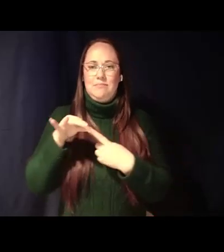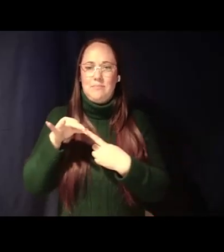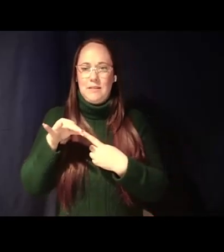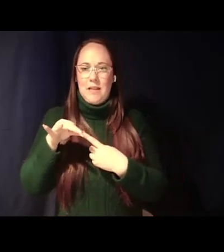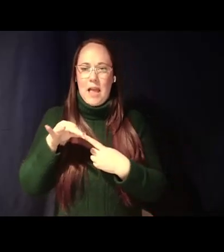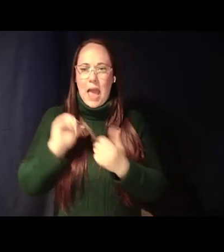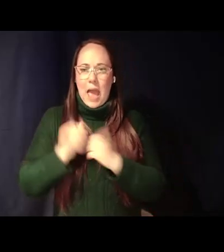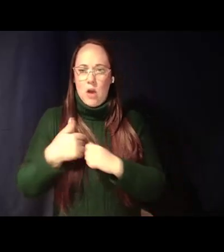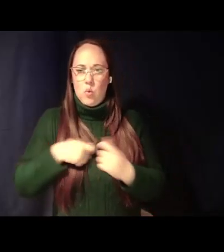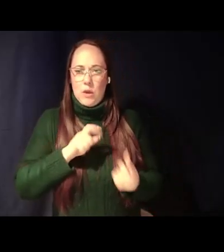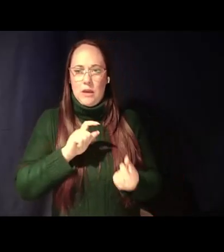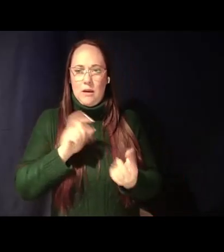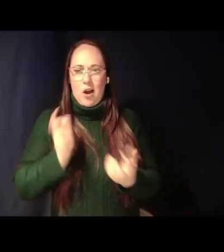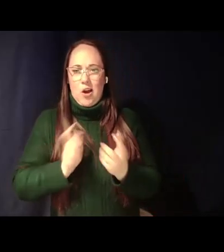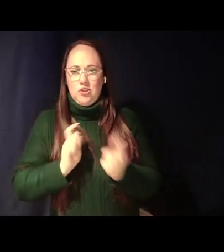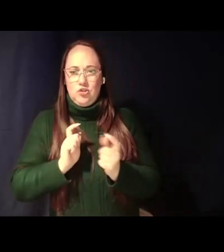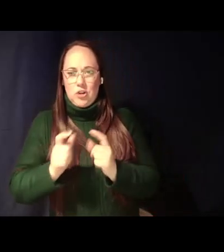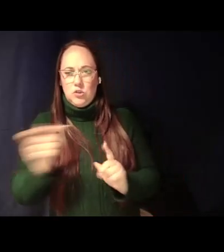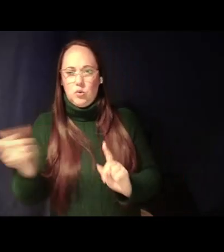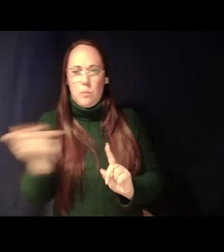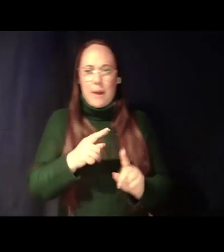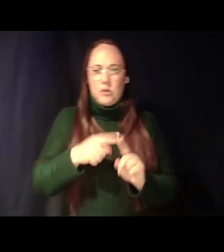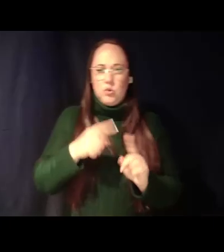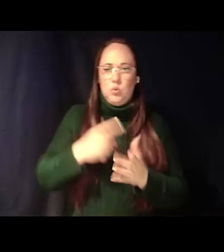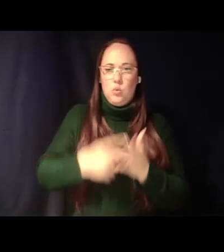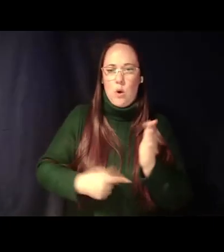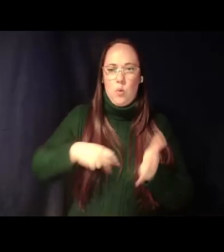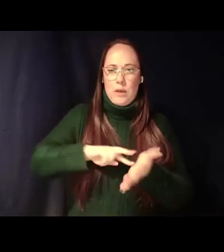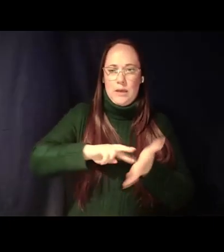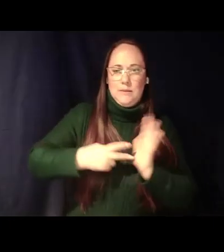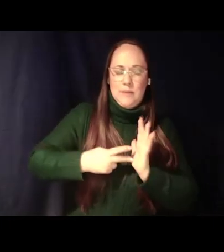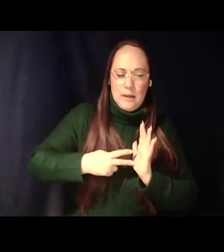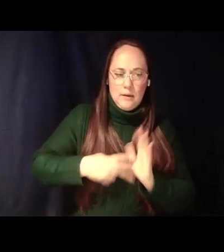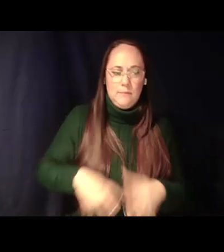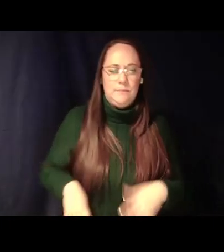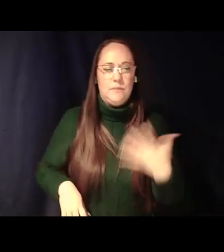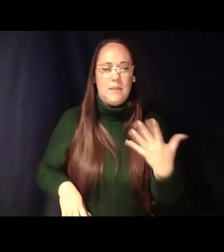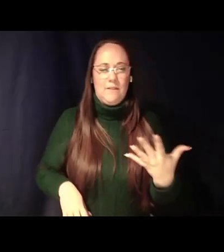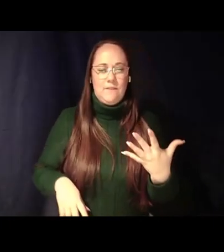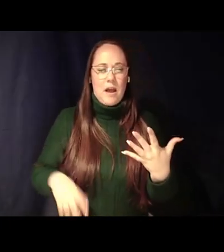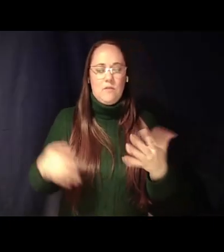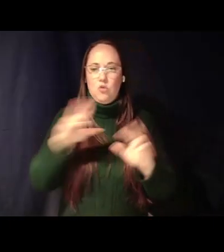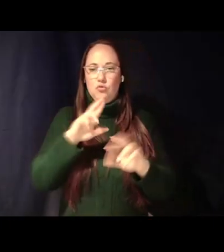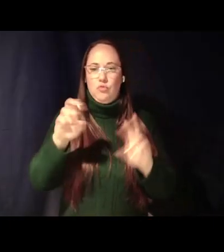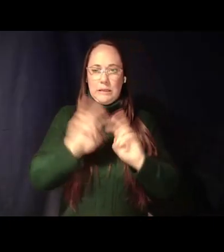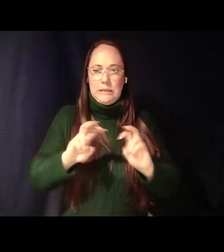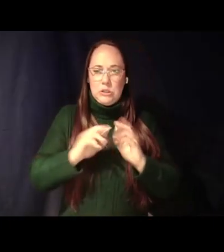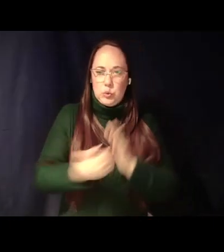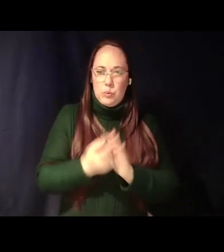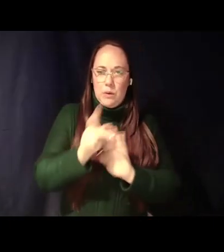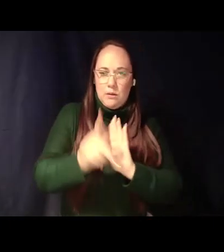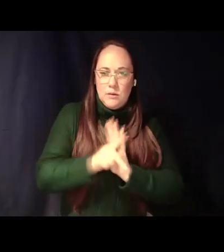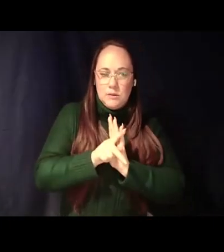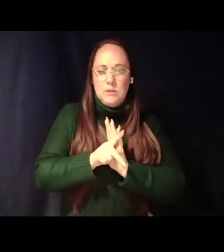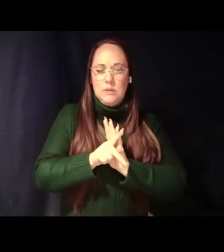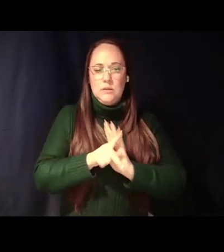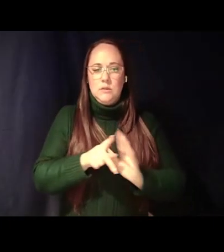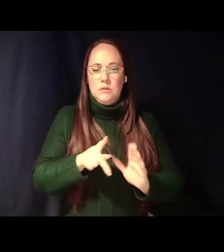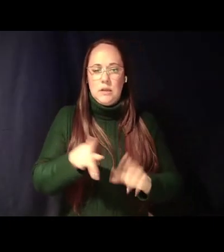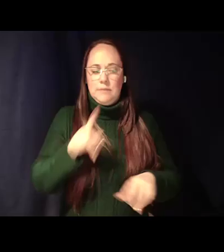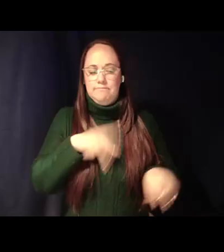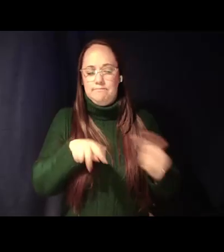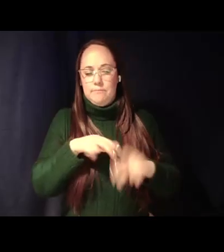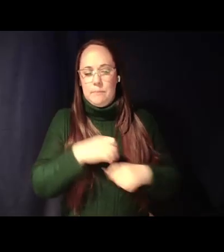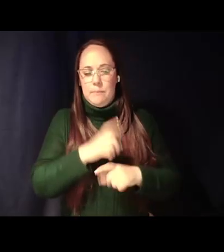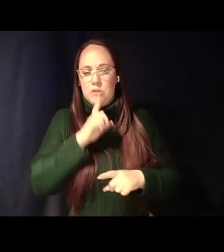How do we adjust that to get back to what we intended to begin with? Number 5, reassess new policies, really make sure we're using these